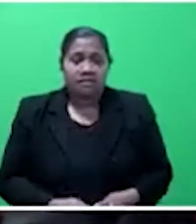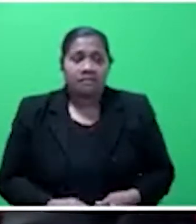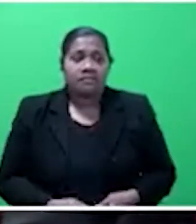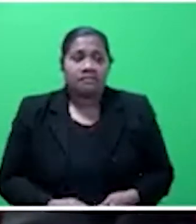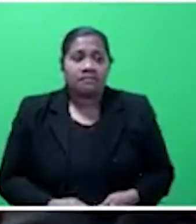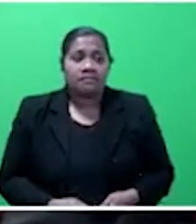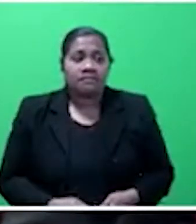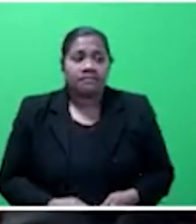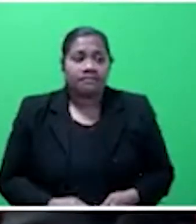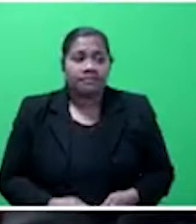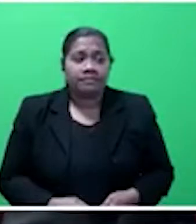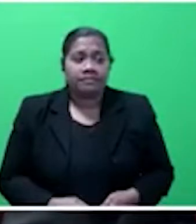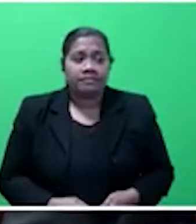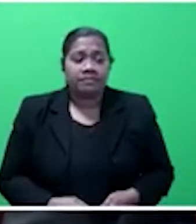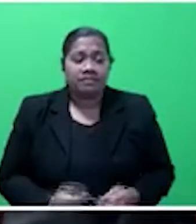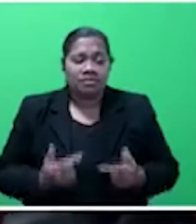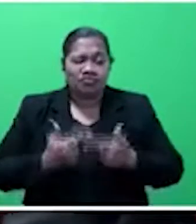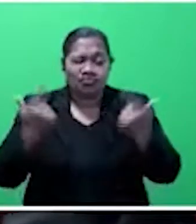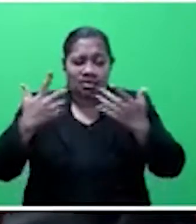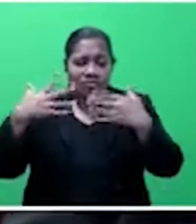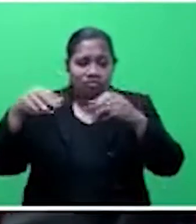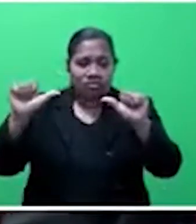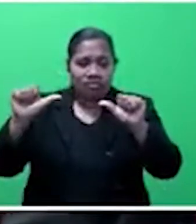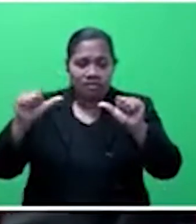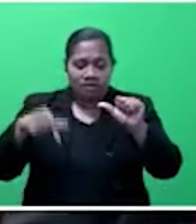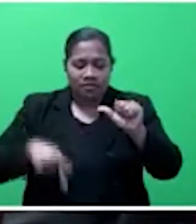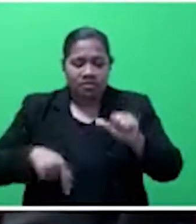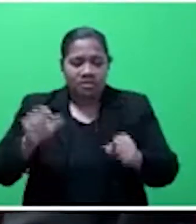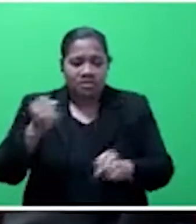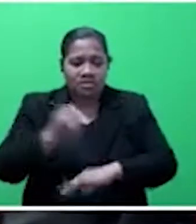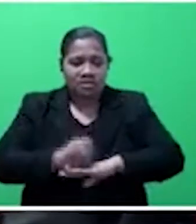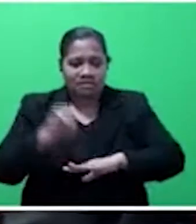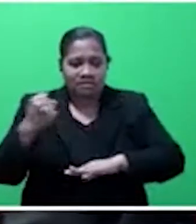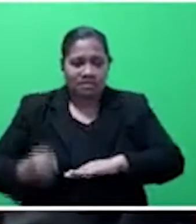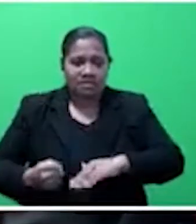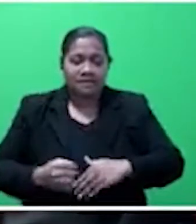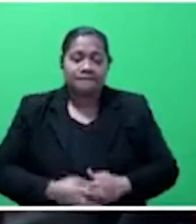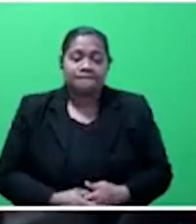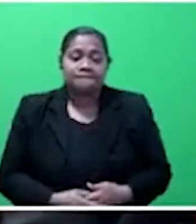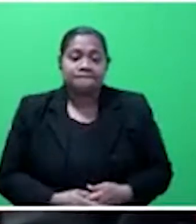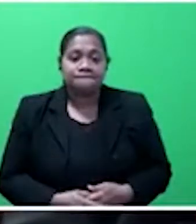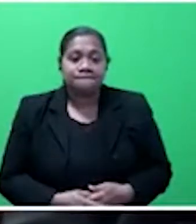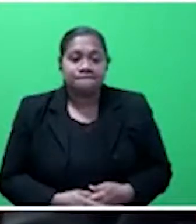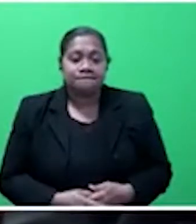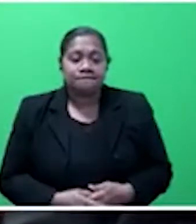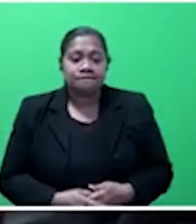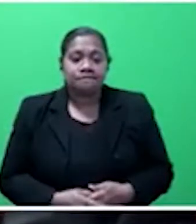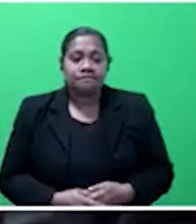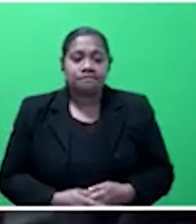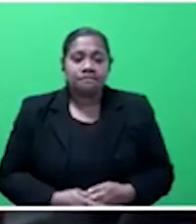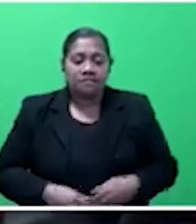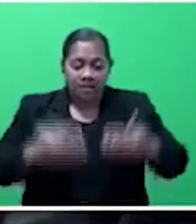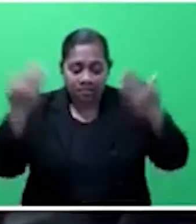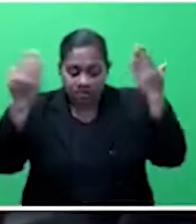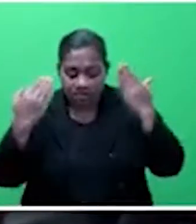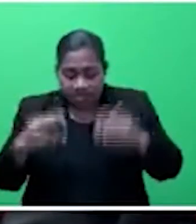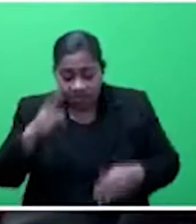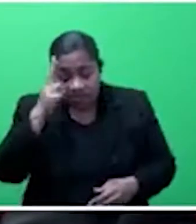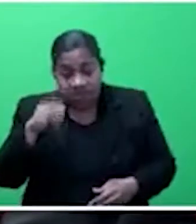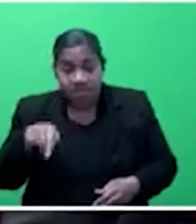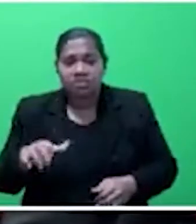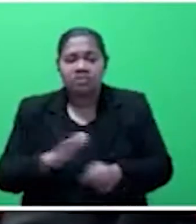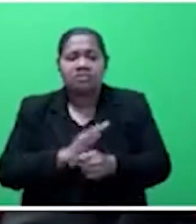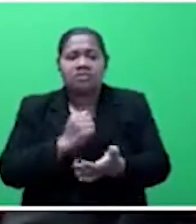is a great achievement of this government. Mr. Speaker said this will ensure that we